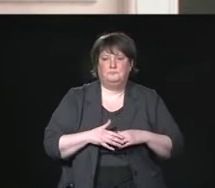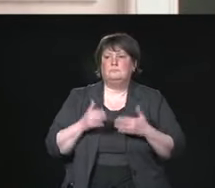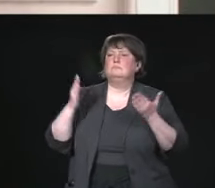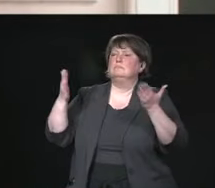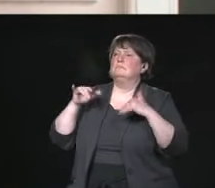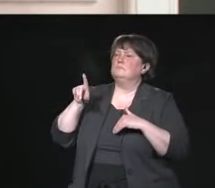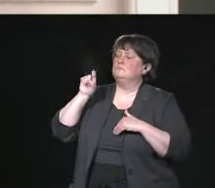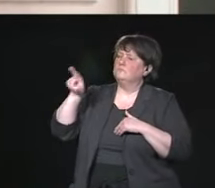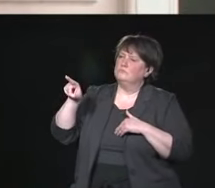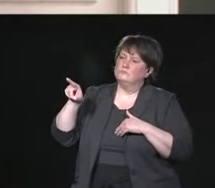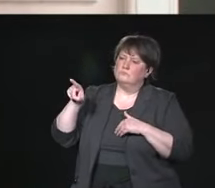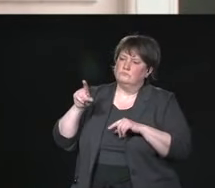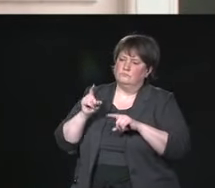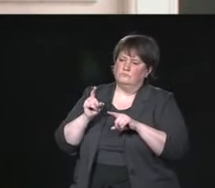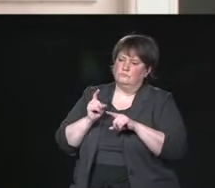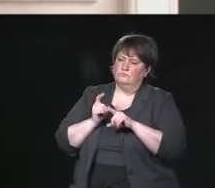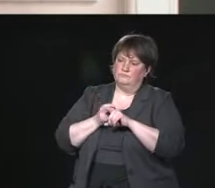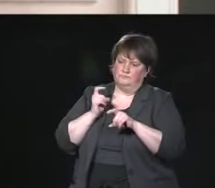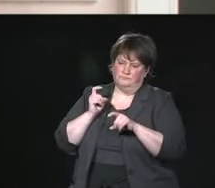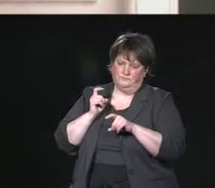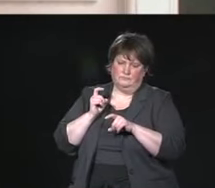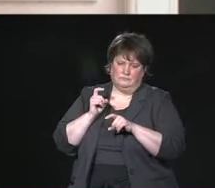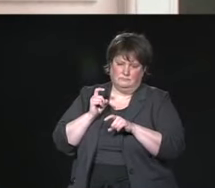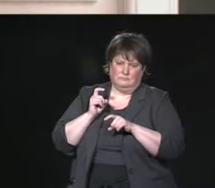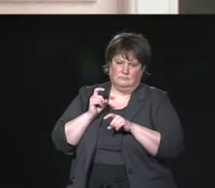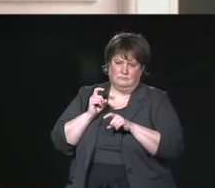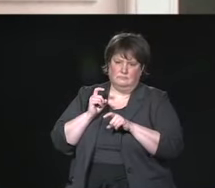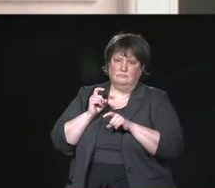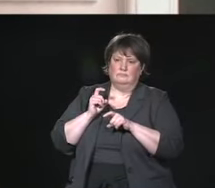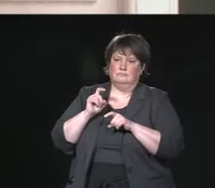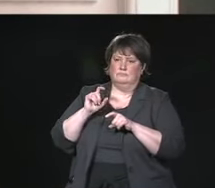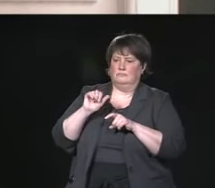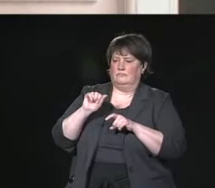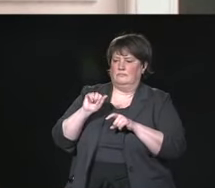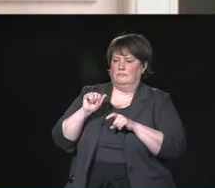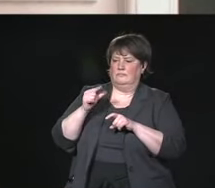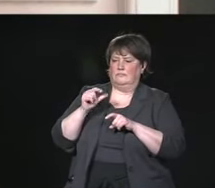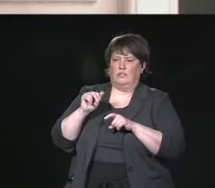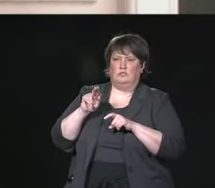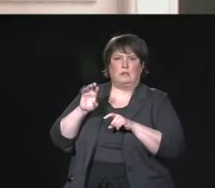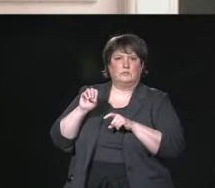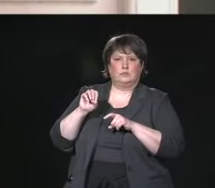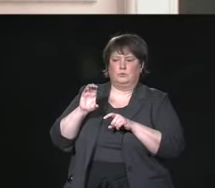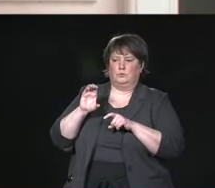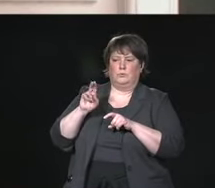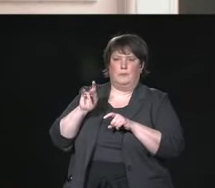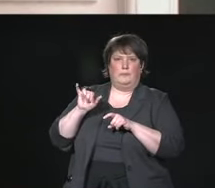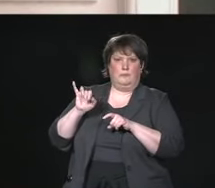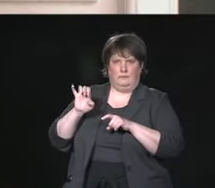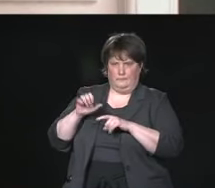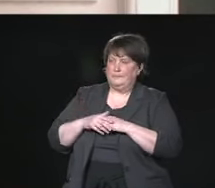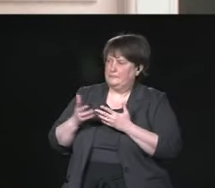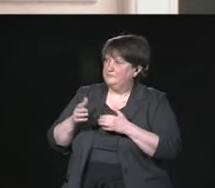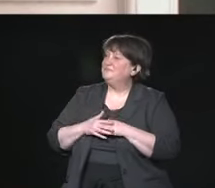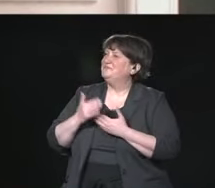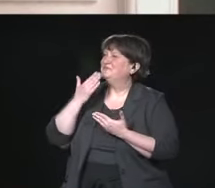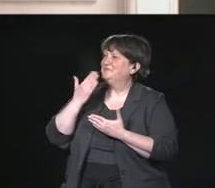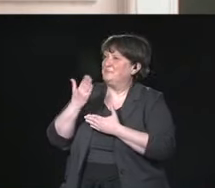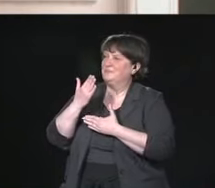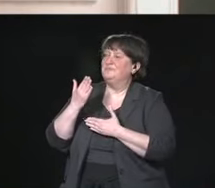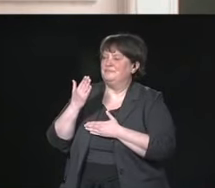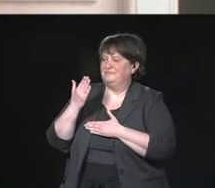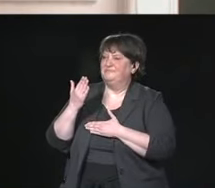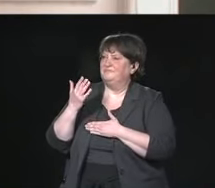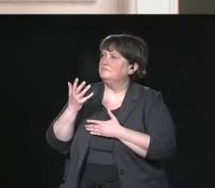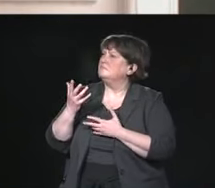The next question, Émilie Bergeron from Agence Clinique. Yes, the floor is yours. Yes, hello, Mr. Trudeau. I would